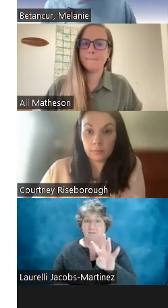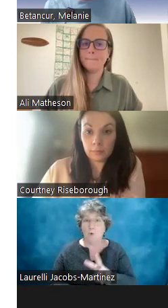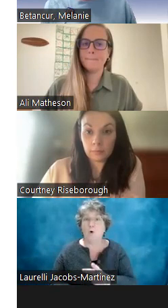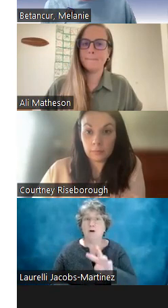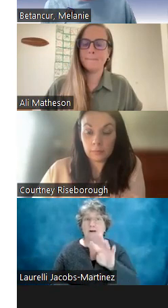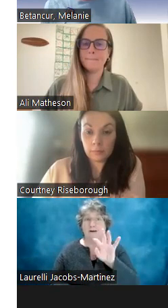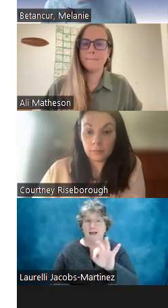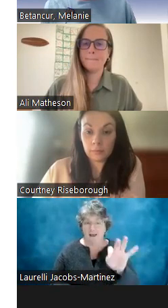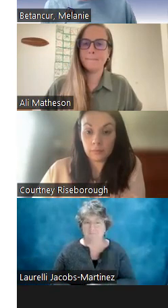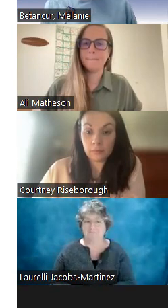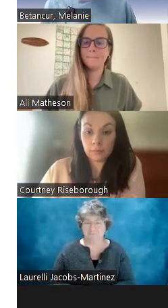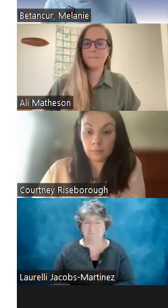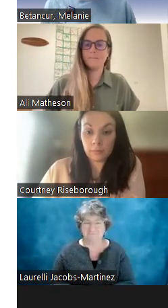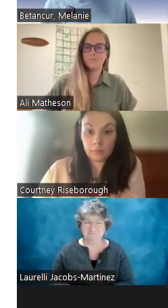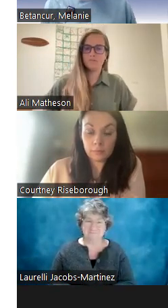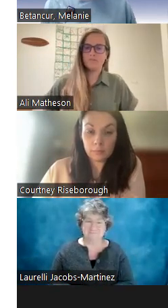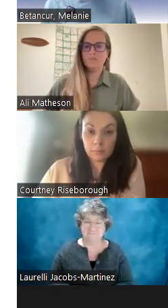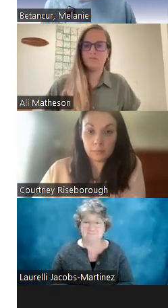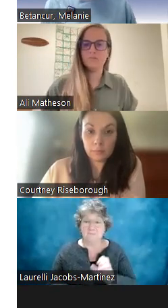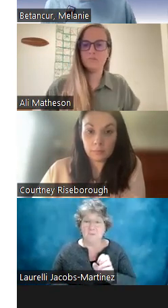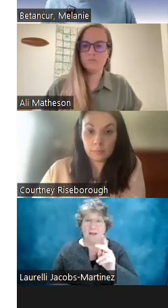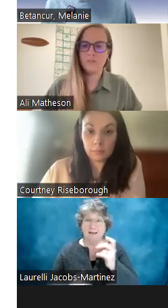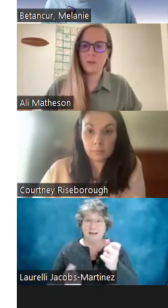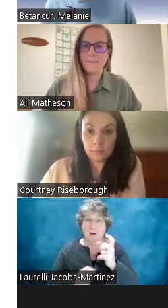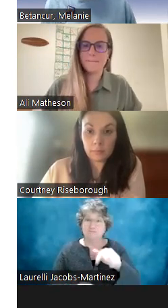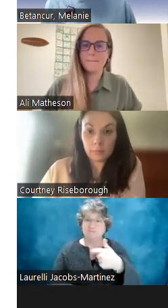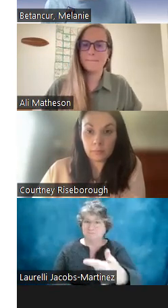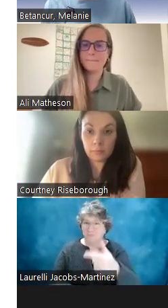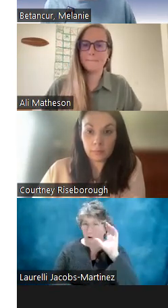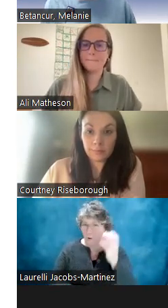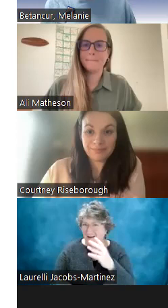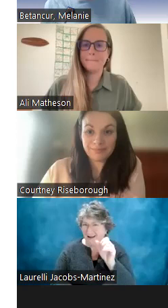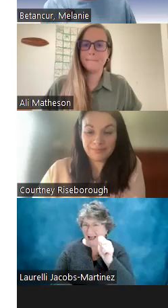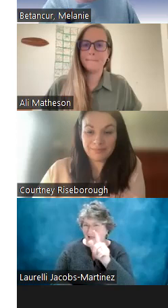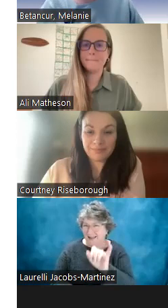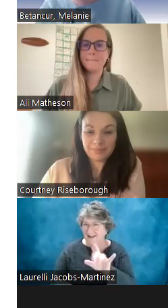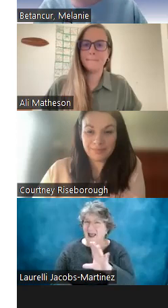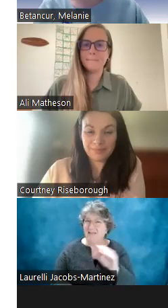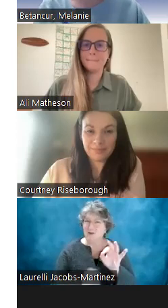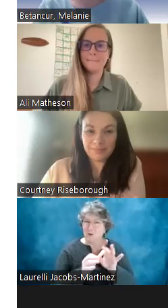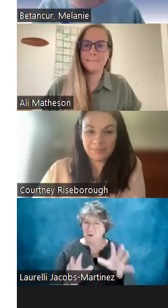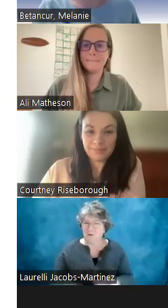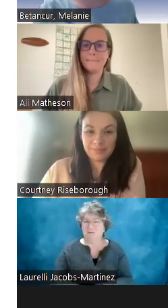1-844-472-8499. Now I'm going to turn it over to Courtney and Ali and our interpreters.